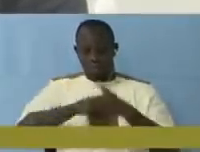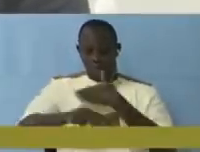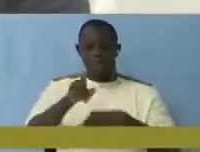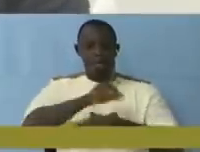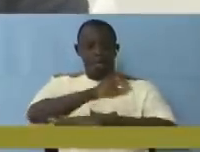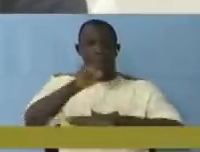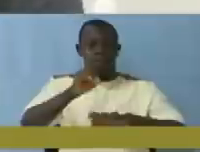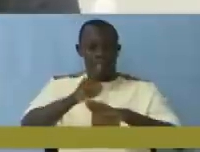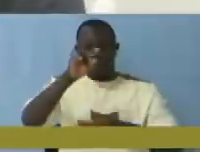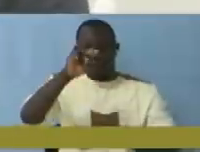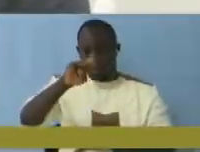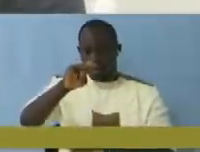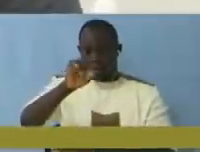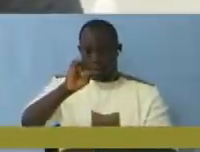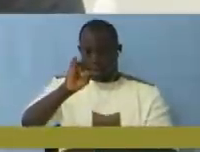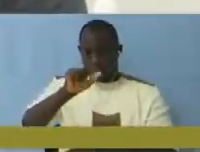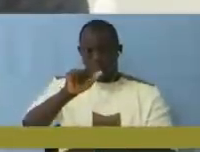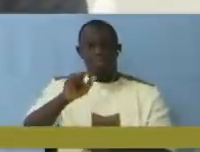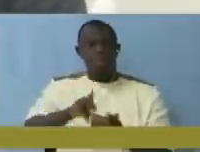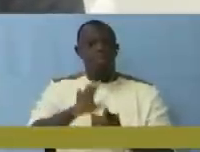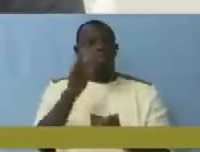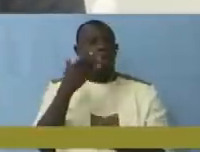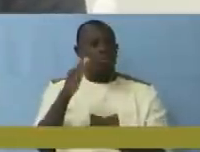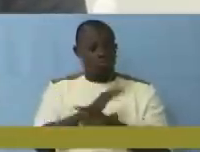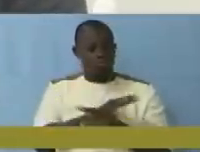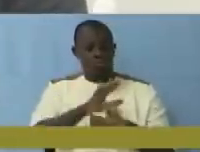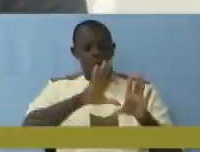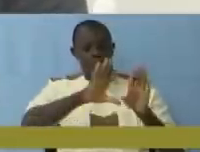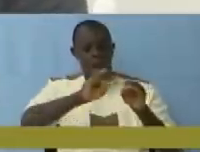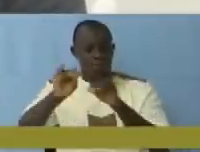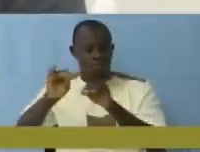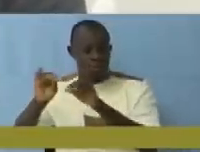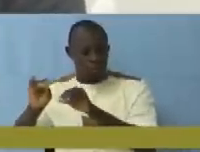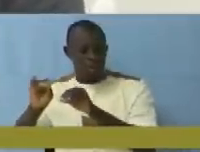NIA, ai when activities,